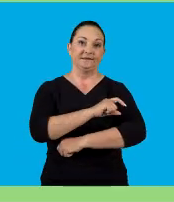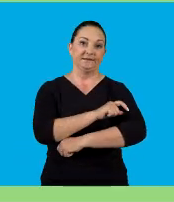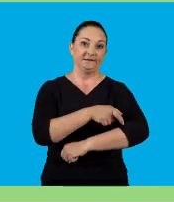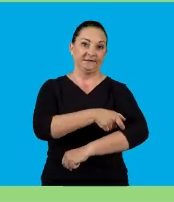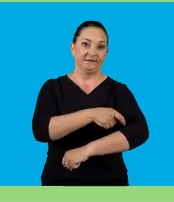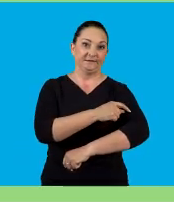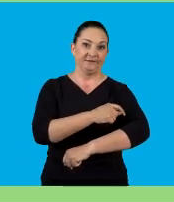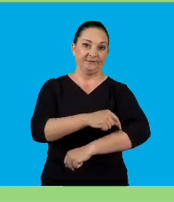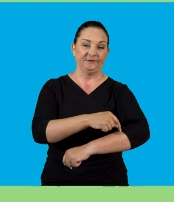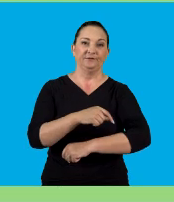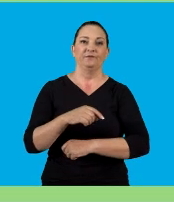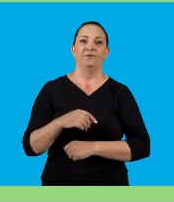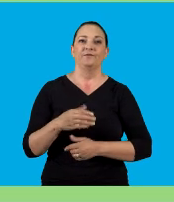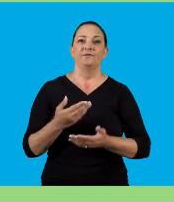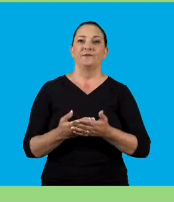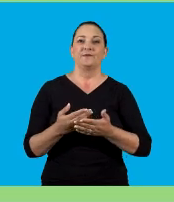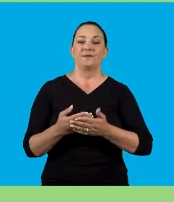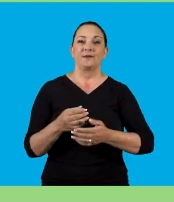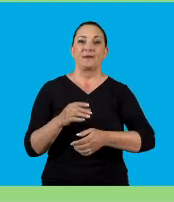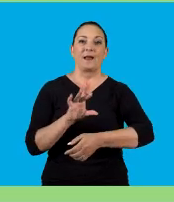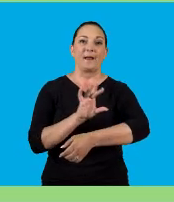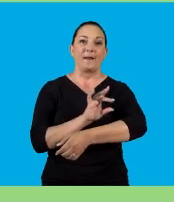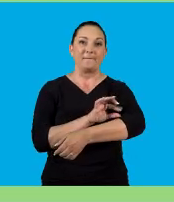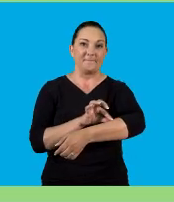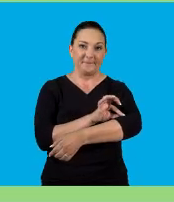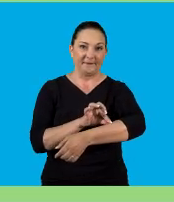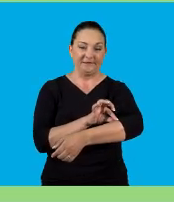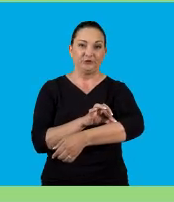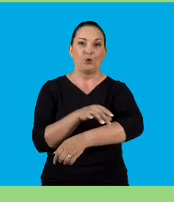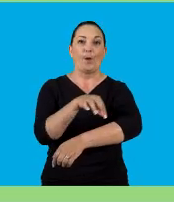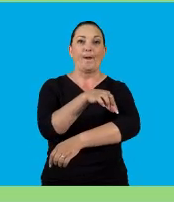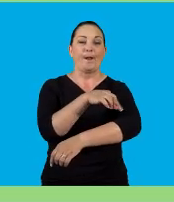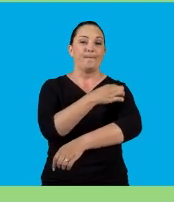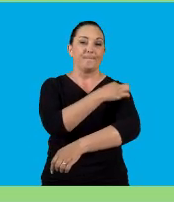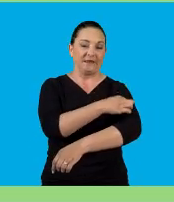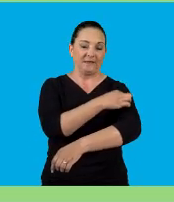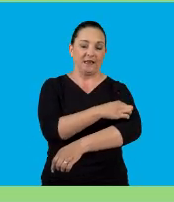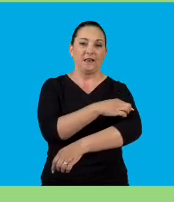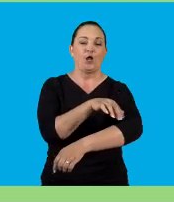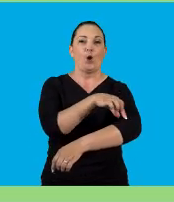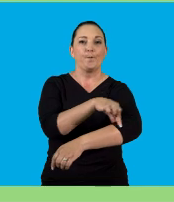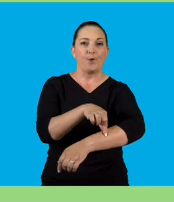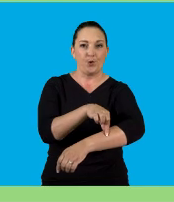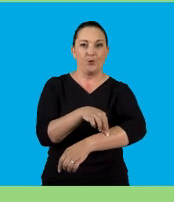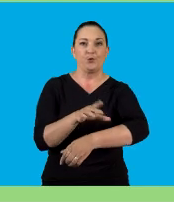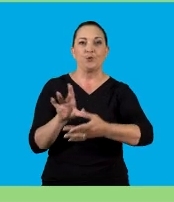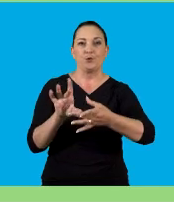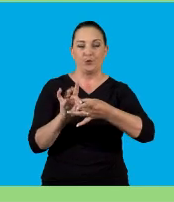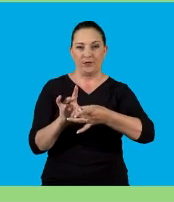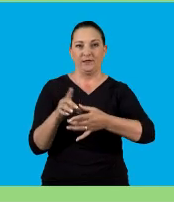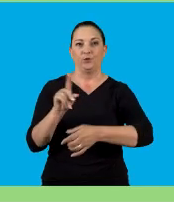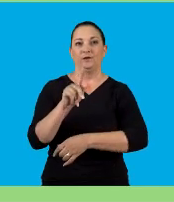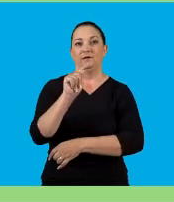C, we have a cord that connects muscle to bone, and we know that is a